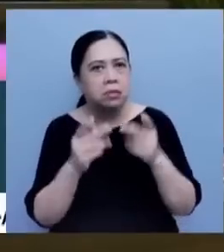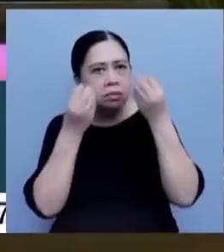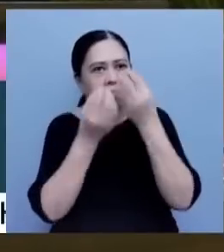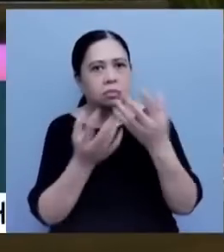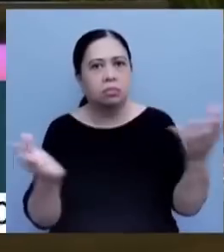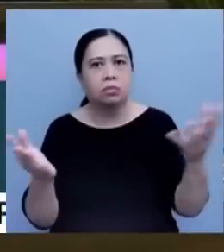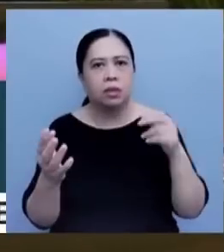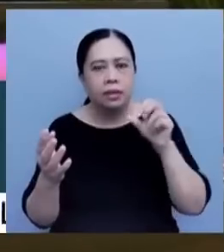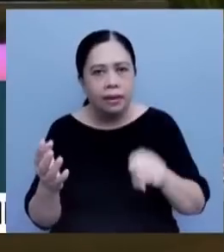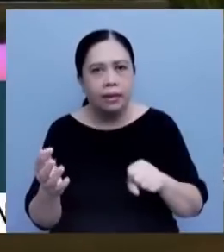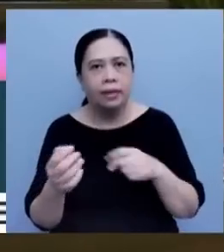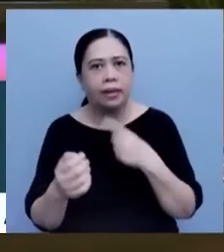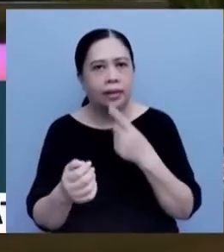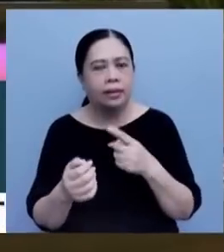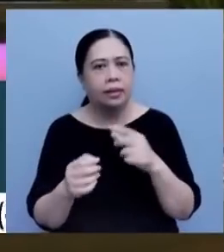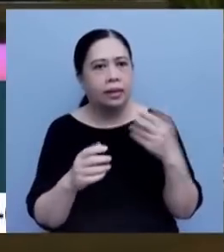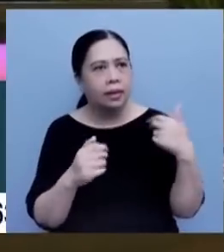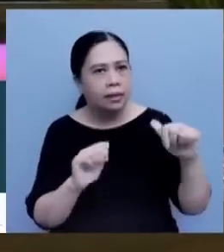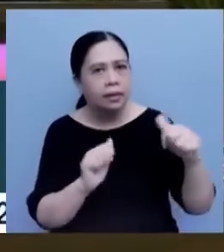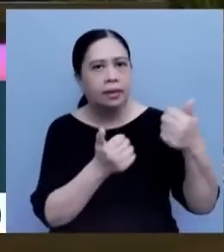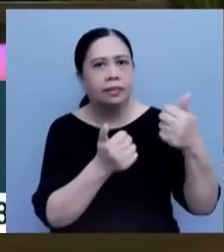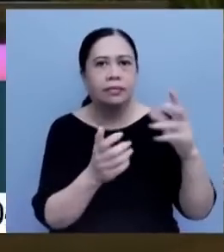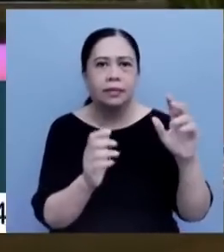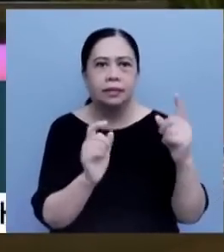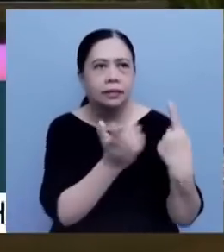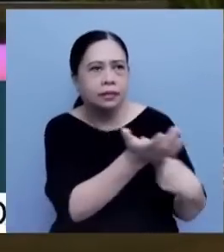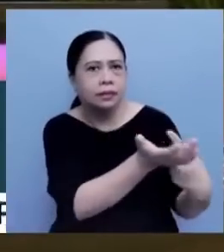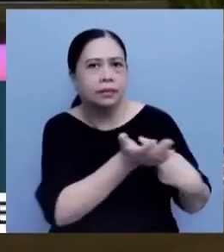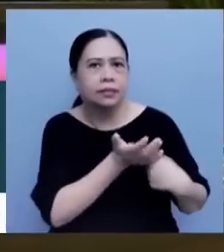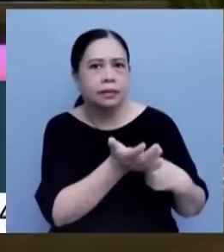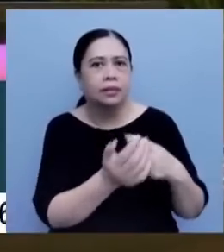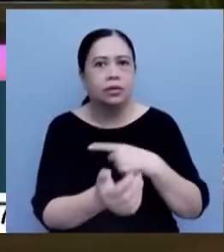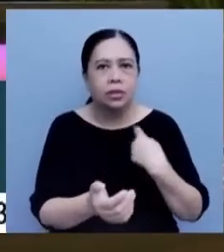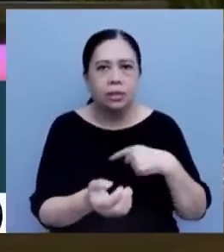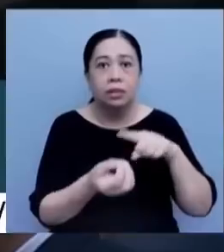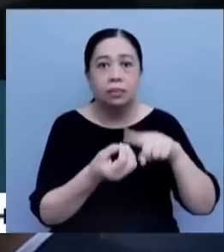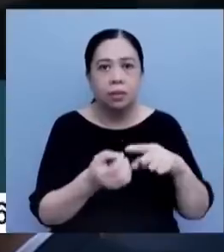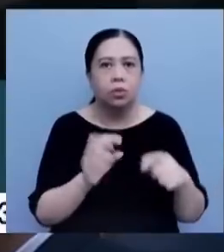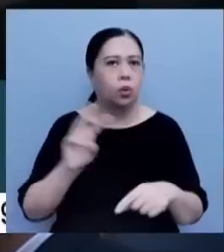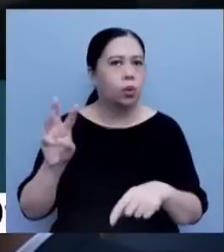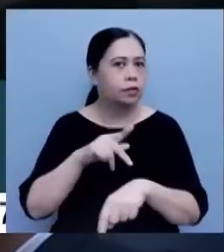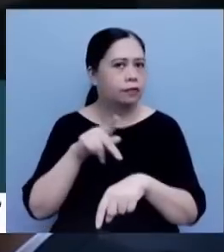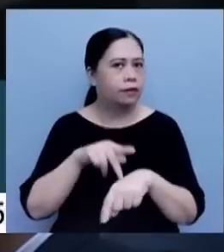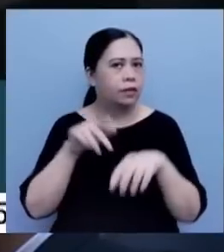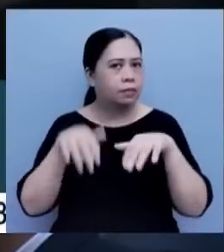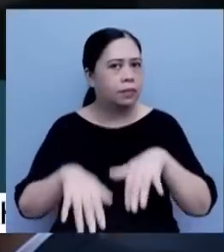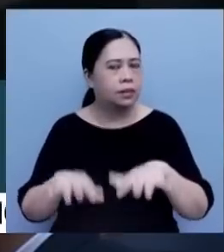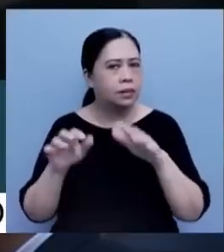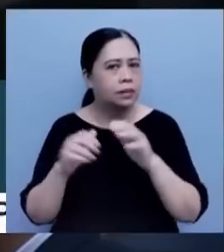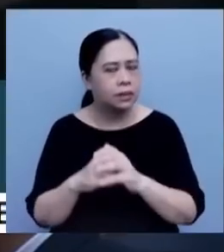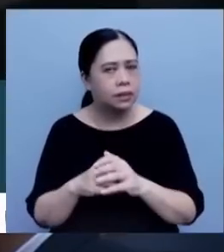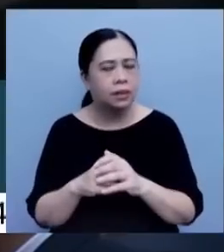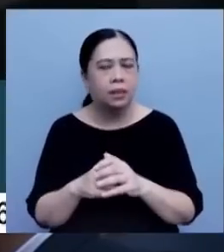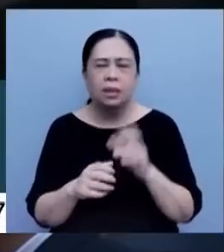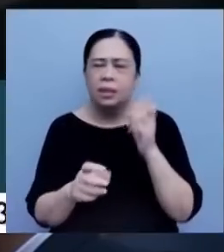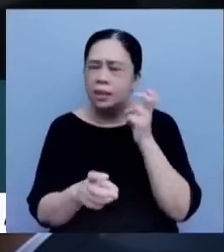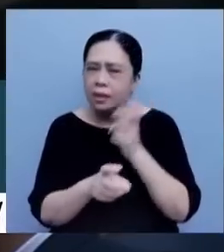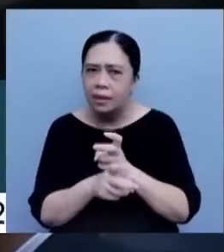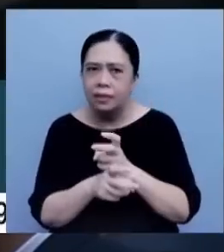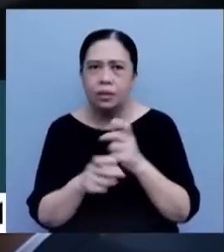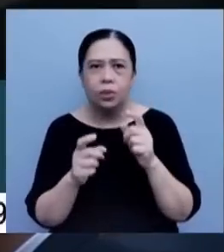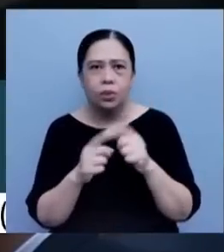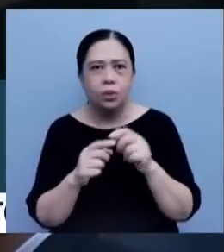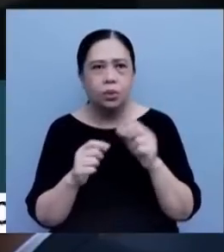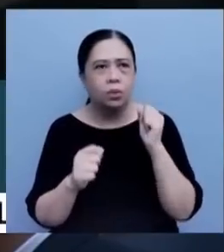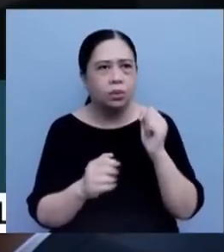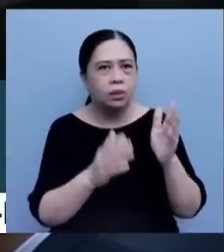we can engage China in the West Philippine Sea. It is extremely difficult to get